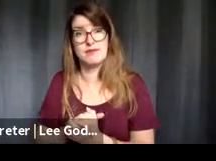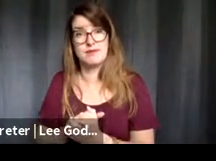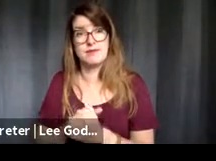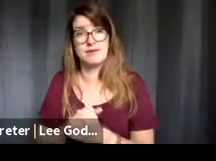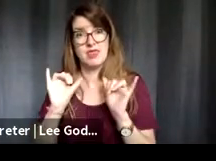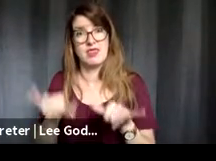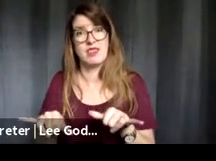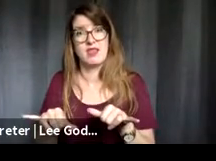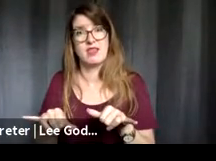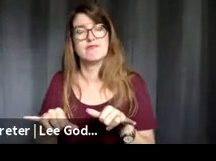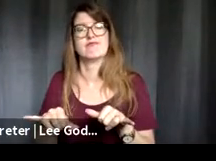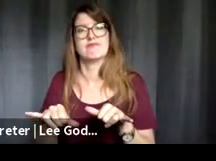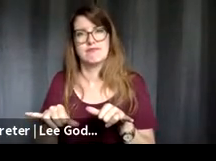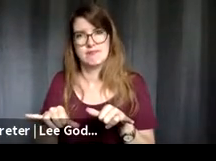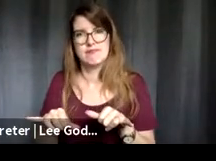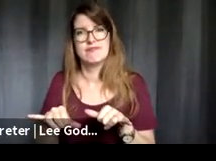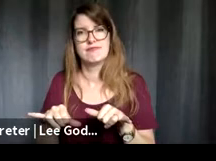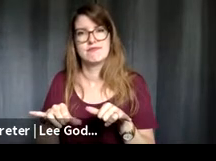taught me that